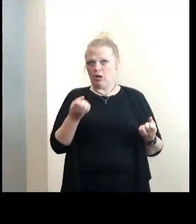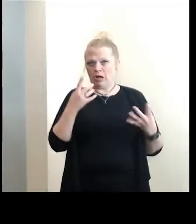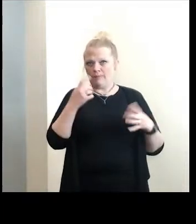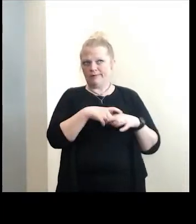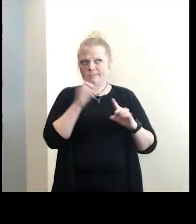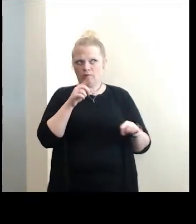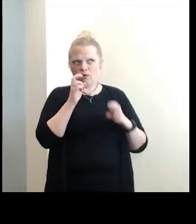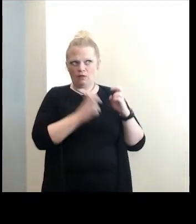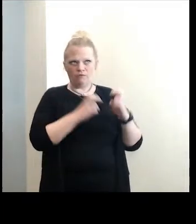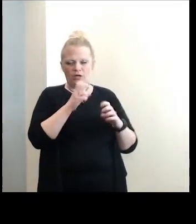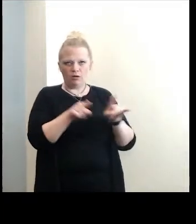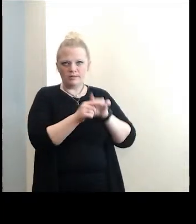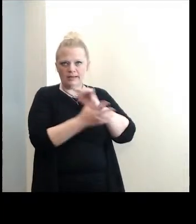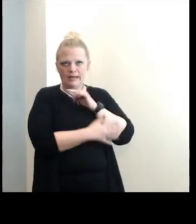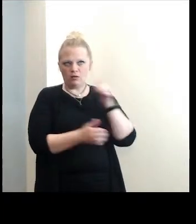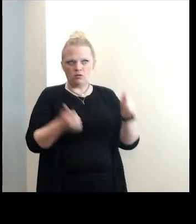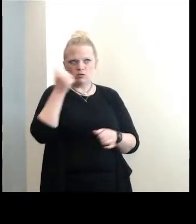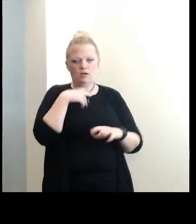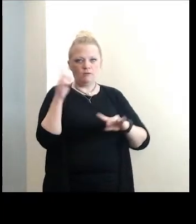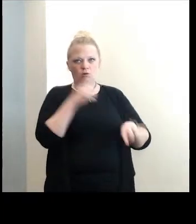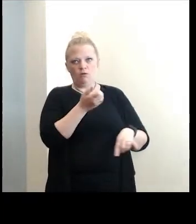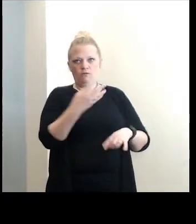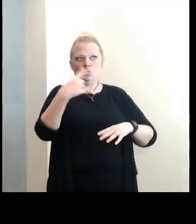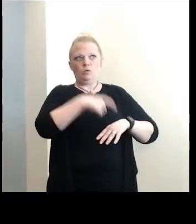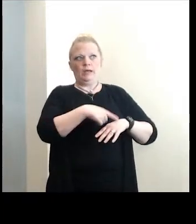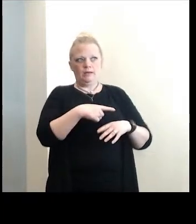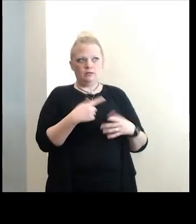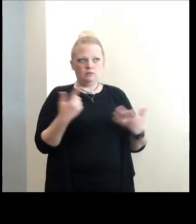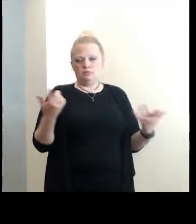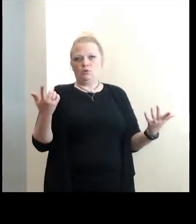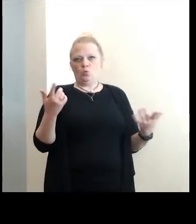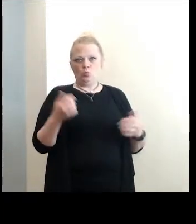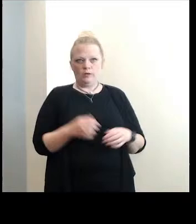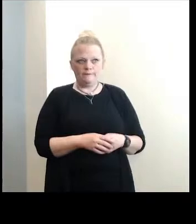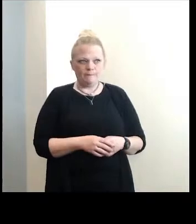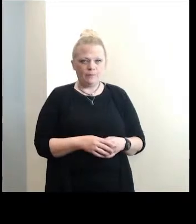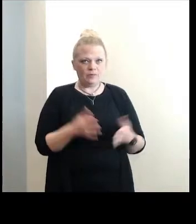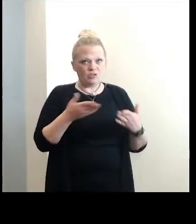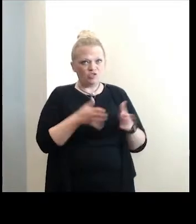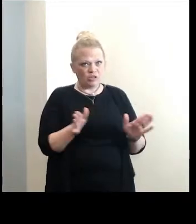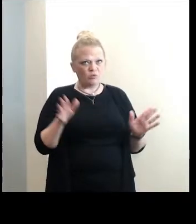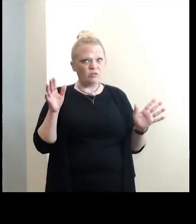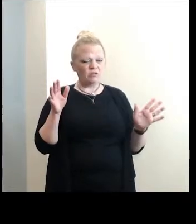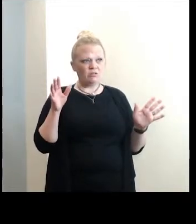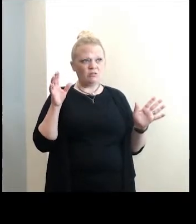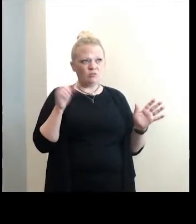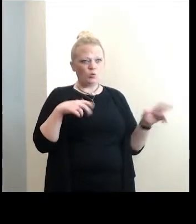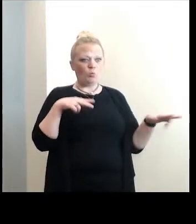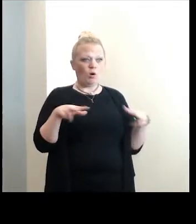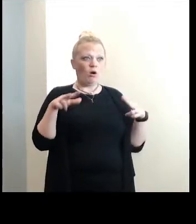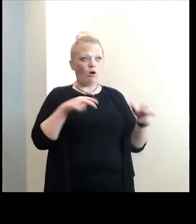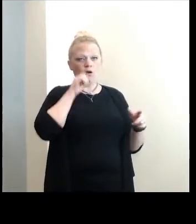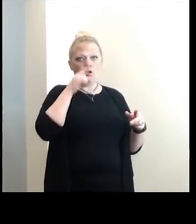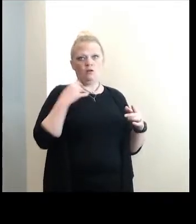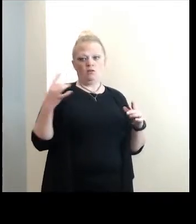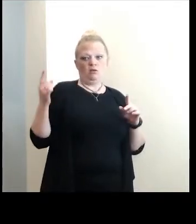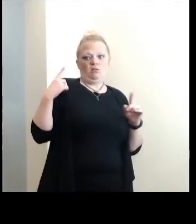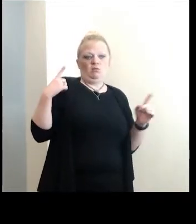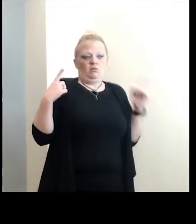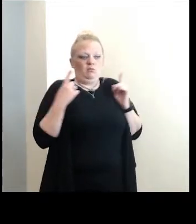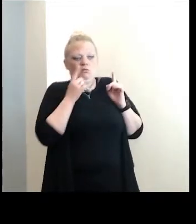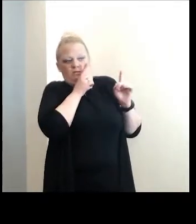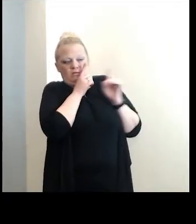fair, especially as county executive. I go multiple days during the year. And you can generally walk and not have to worry about people touching